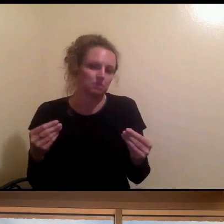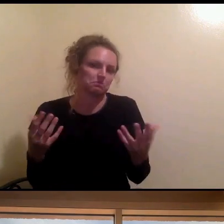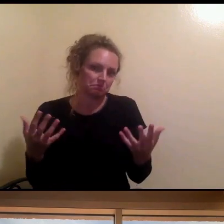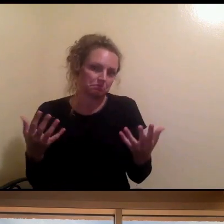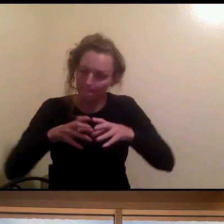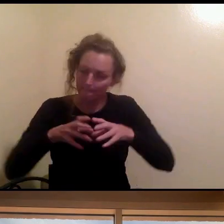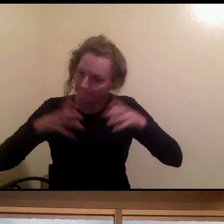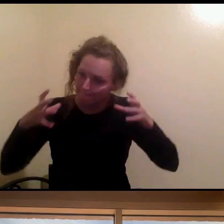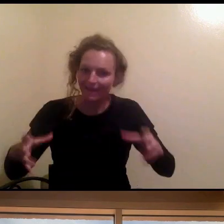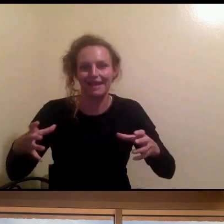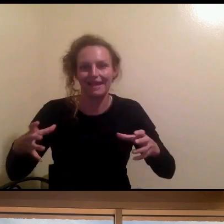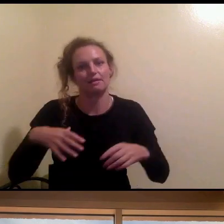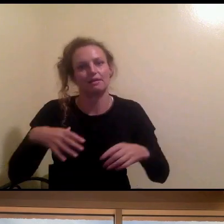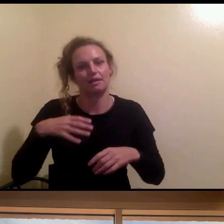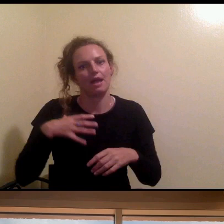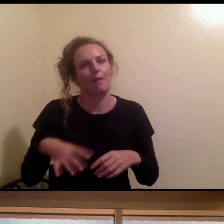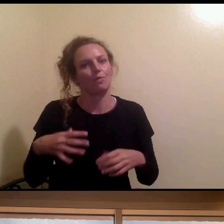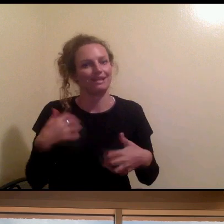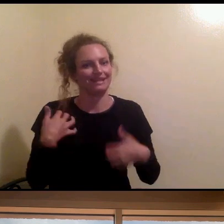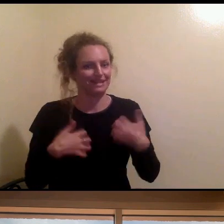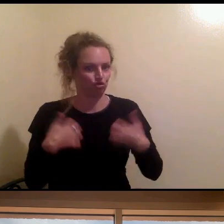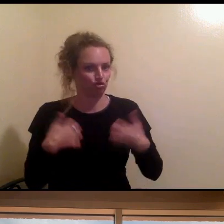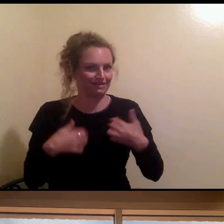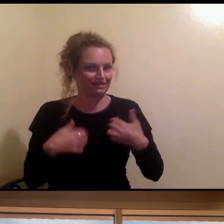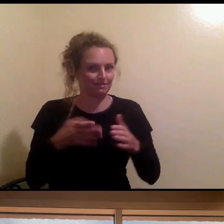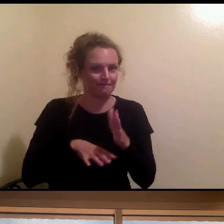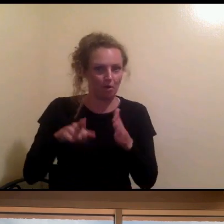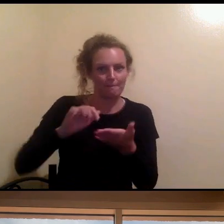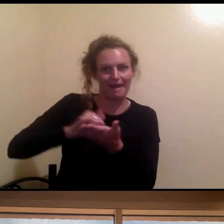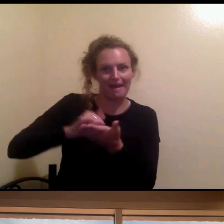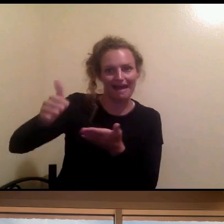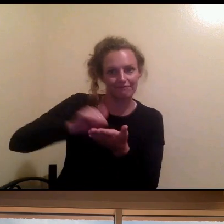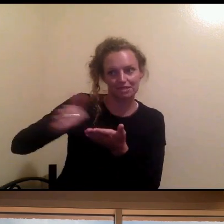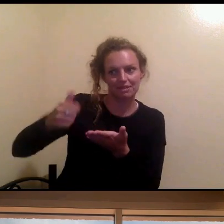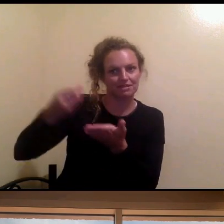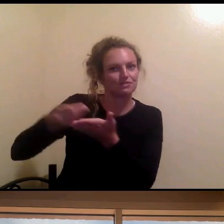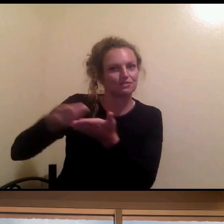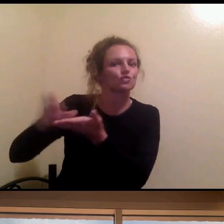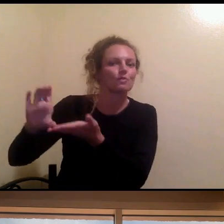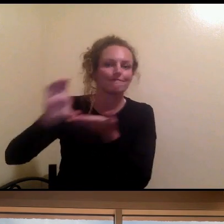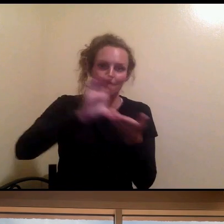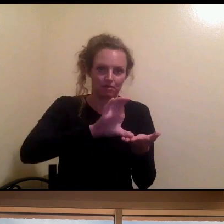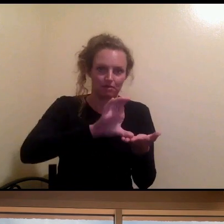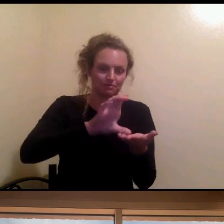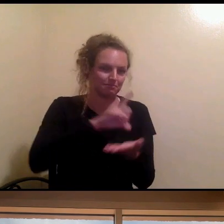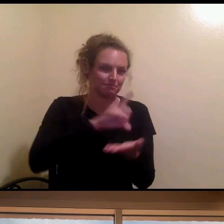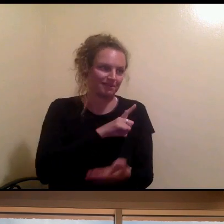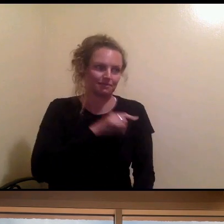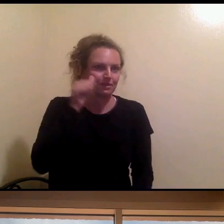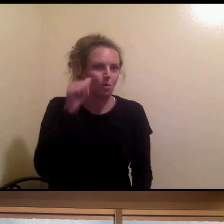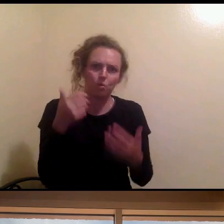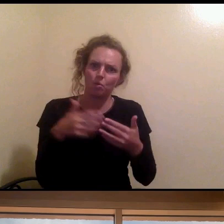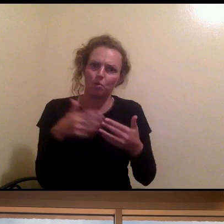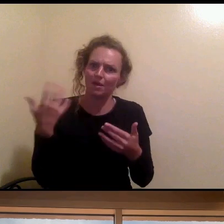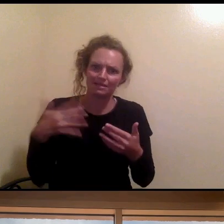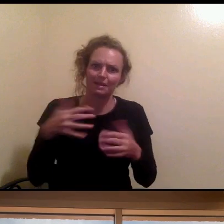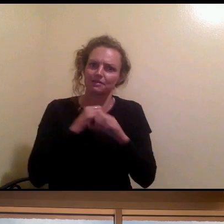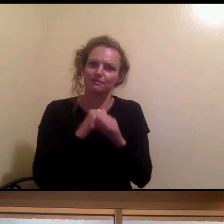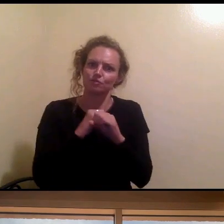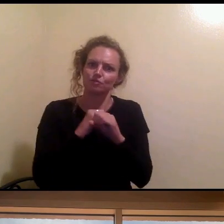interest from advertisers and folks that are going to be able to fund something like this, because I know what it costs to produce these type of things. And is there a connection point